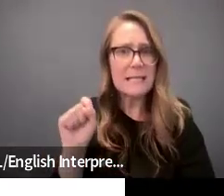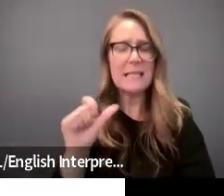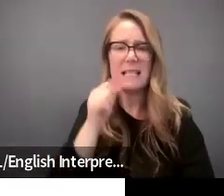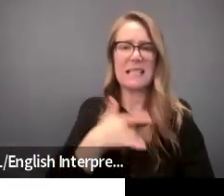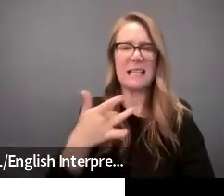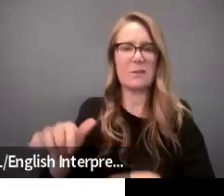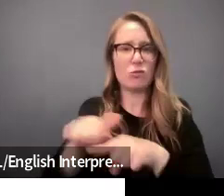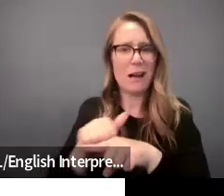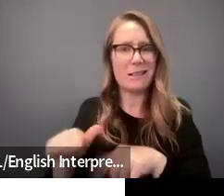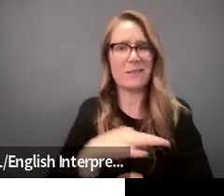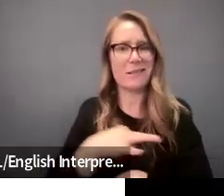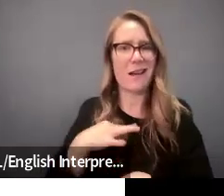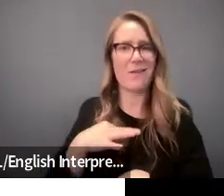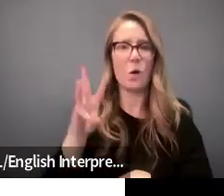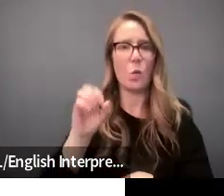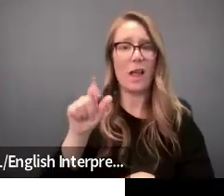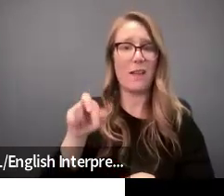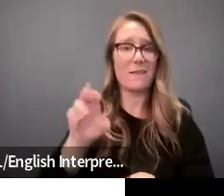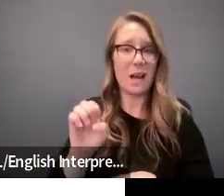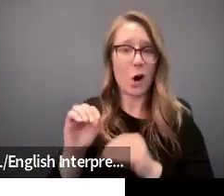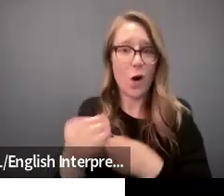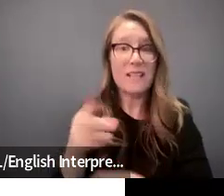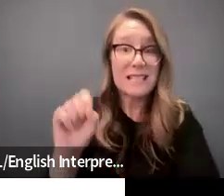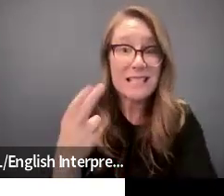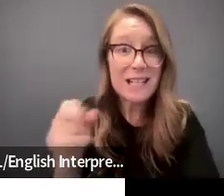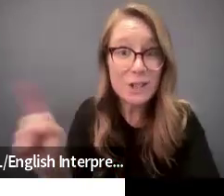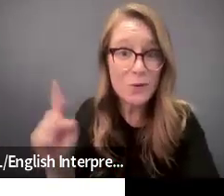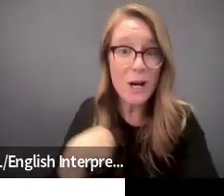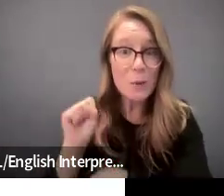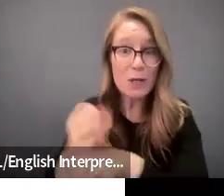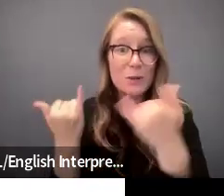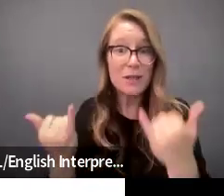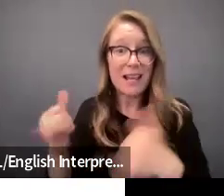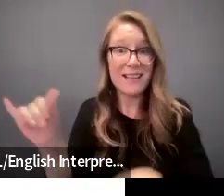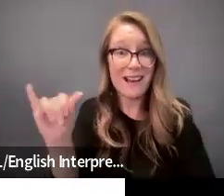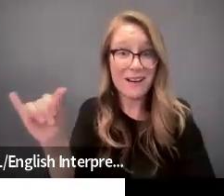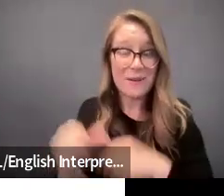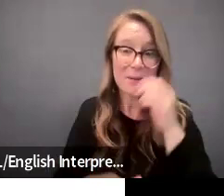insensitive practices of staff at the welfare office. DSHS, where I work today, in Yakima.